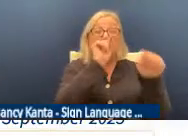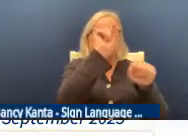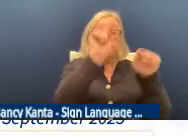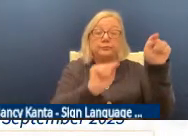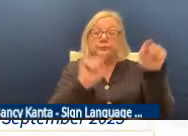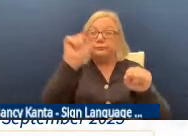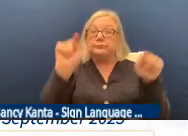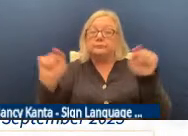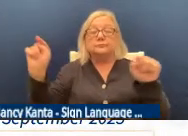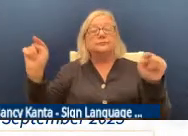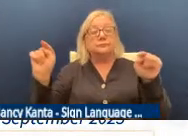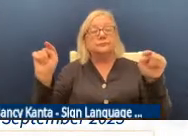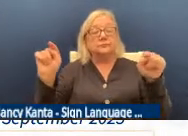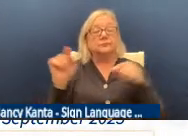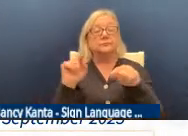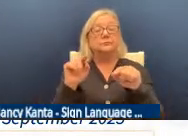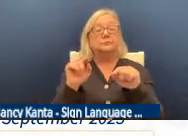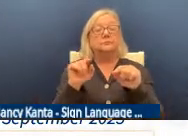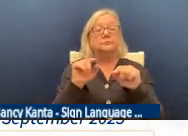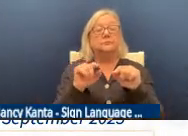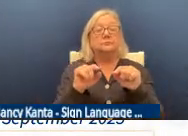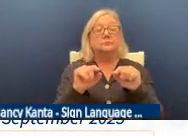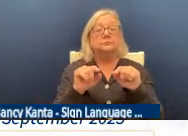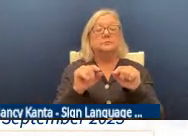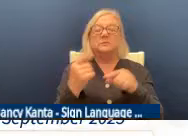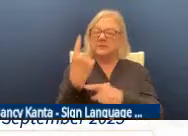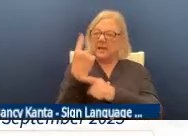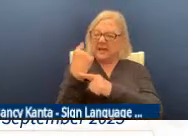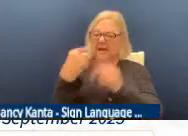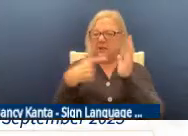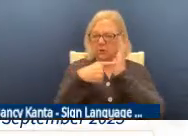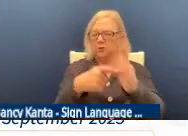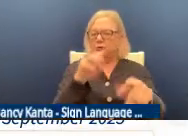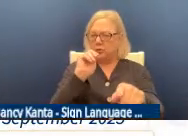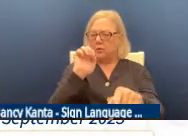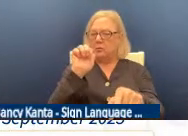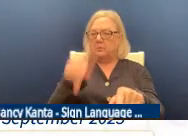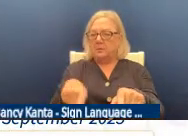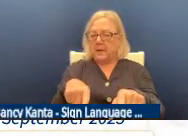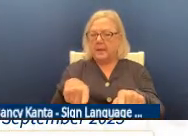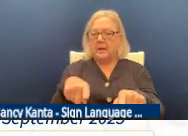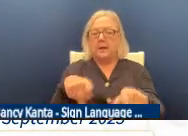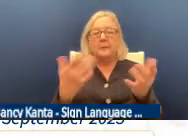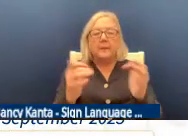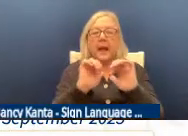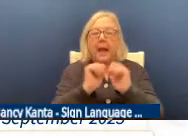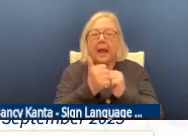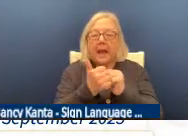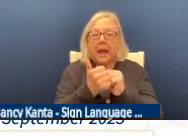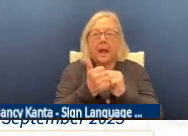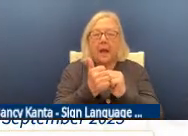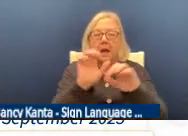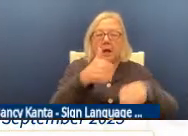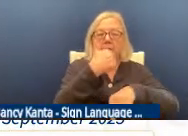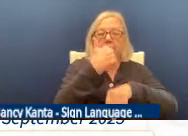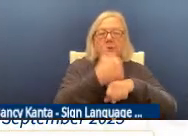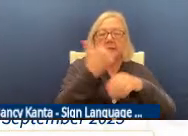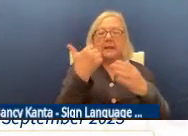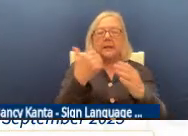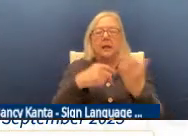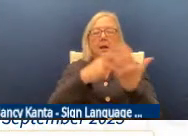with. We shared this initially last year, indicating how we would construct the program over